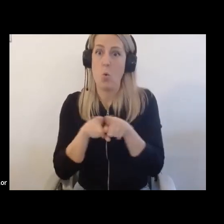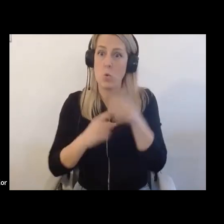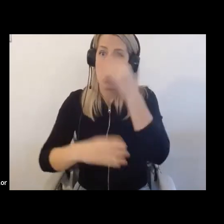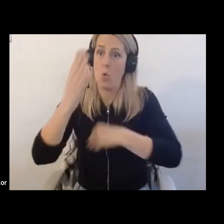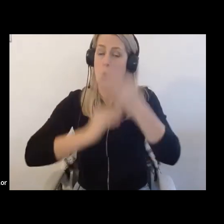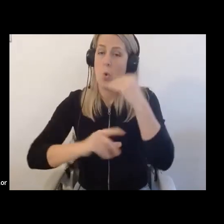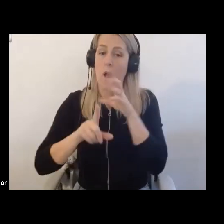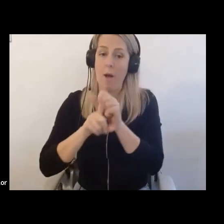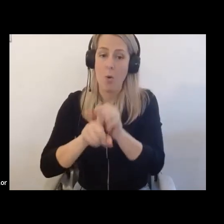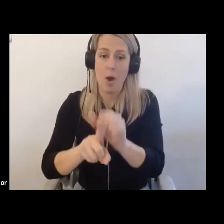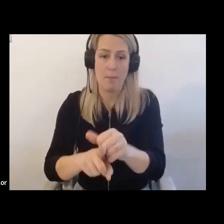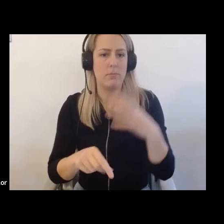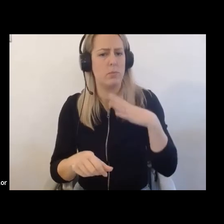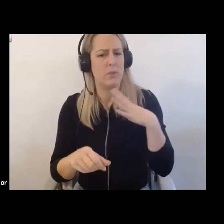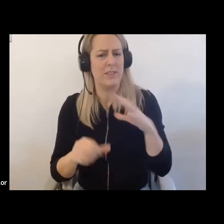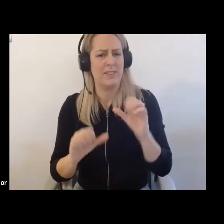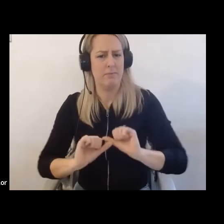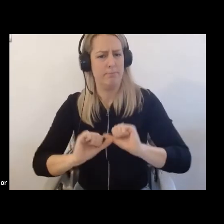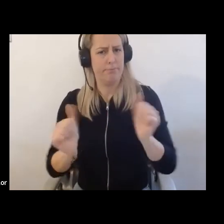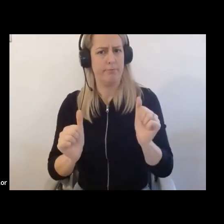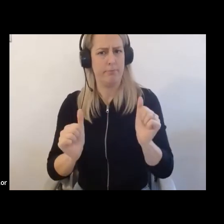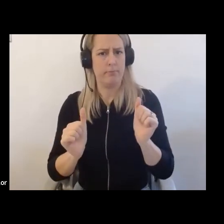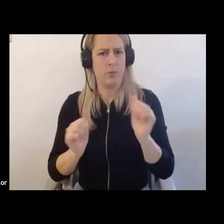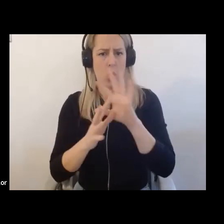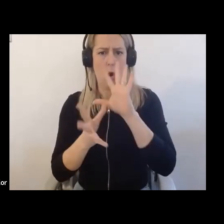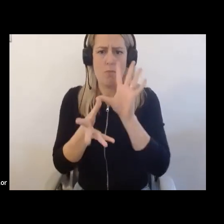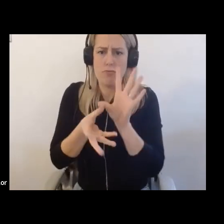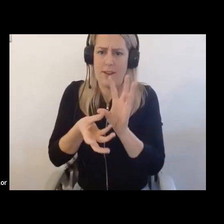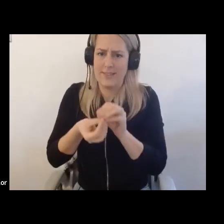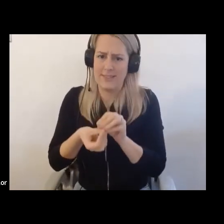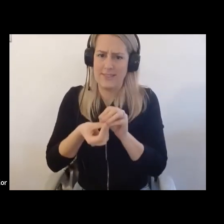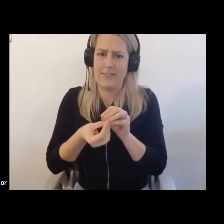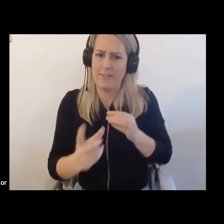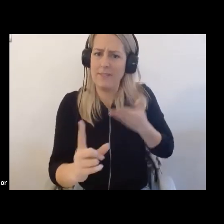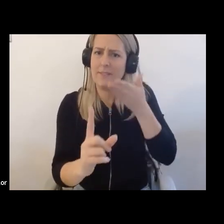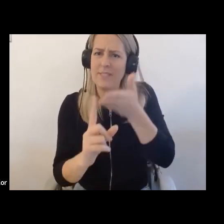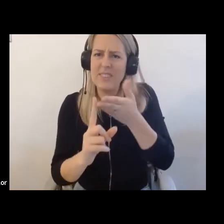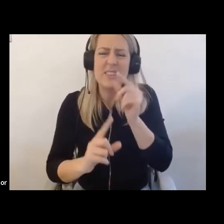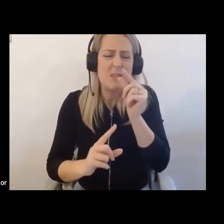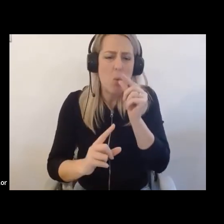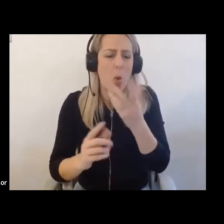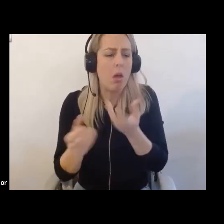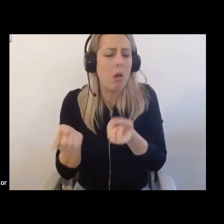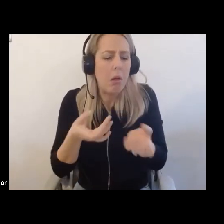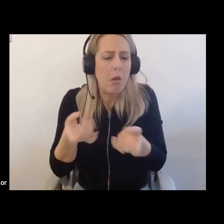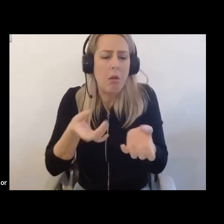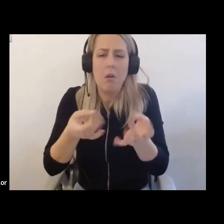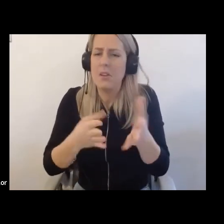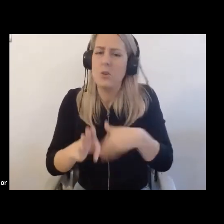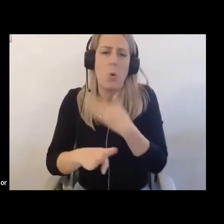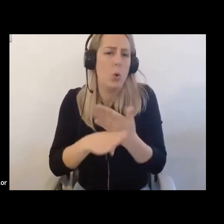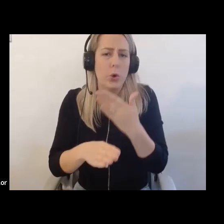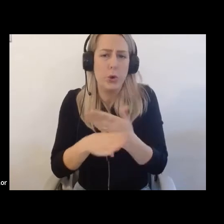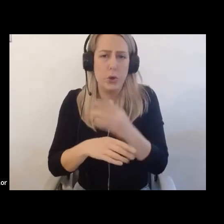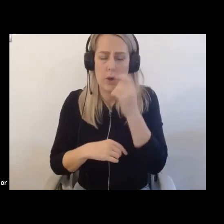approach, and that piecemeal approaches do not work. The insights and findings that emerged